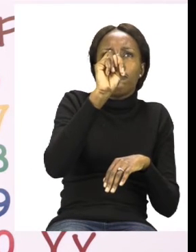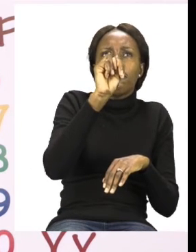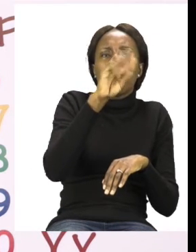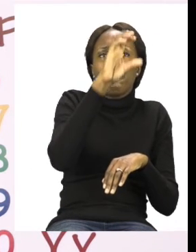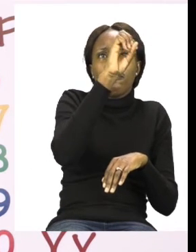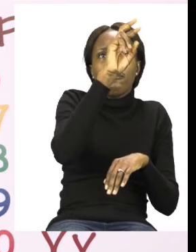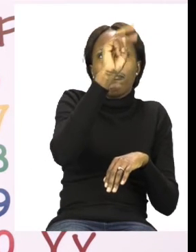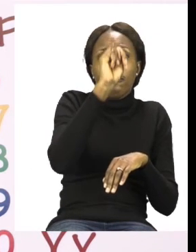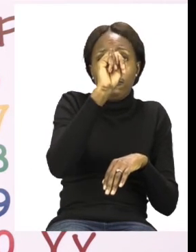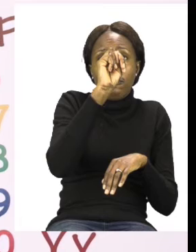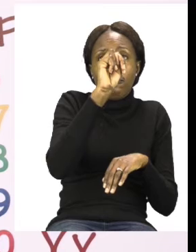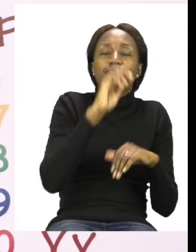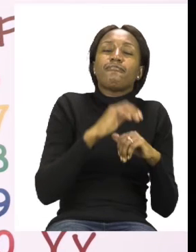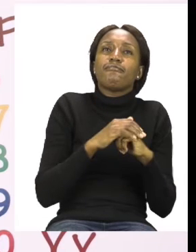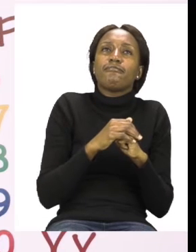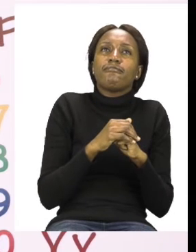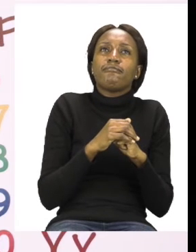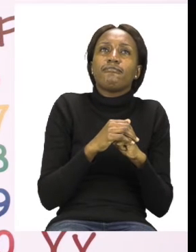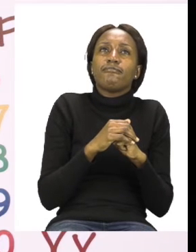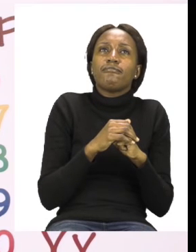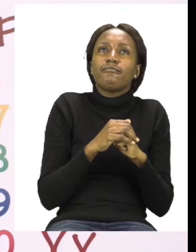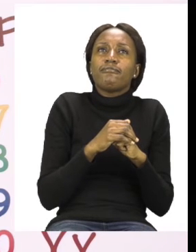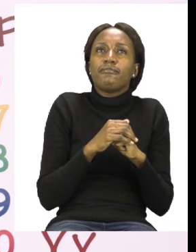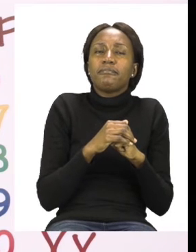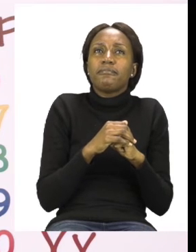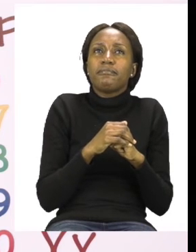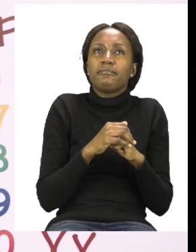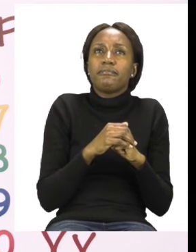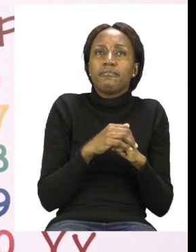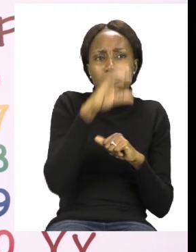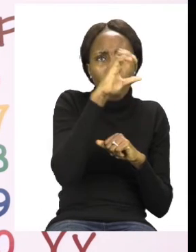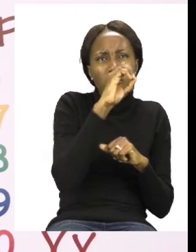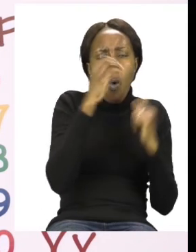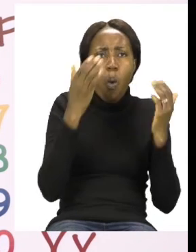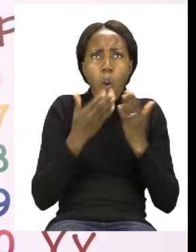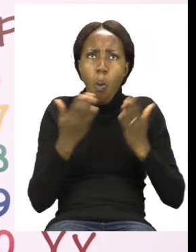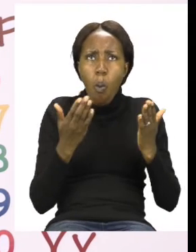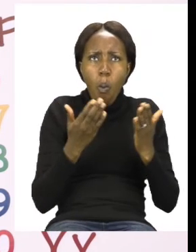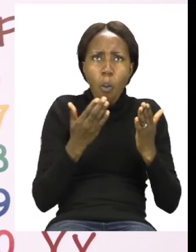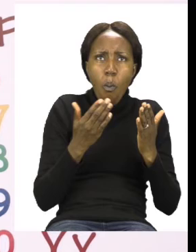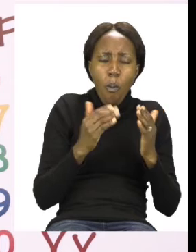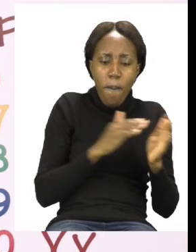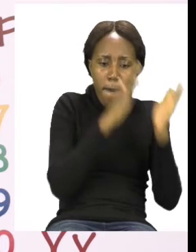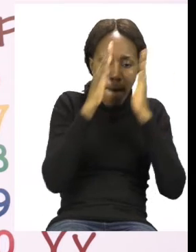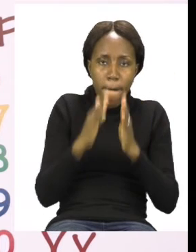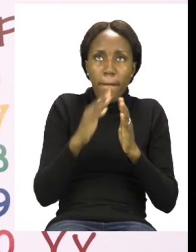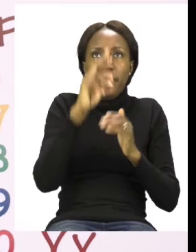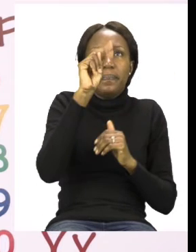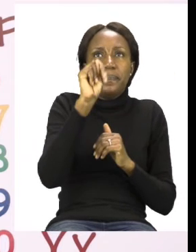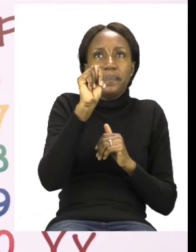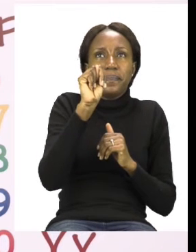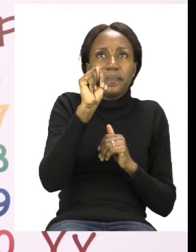on starts with an o. So we're going to first look for a o and then a